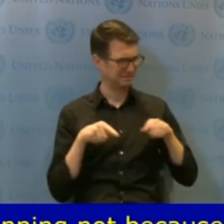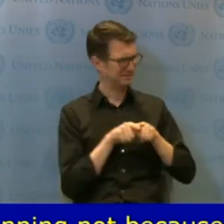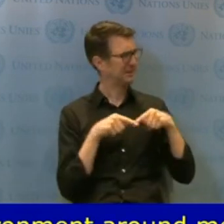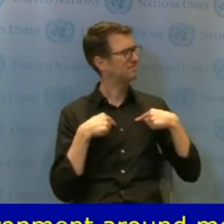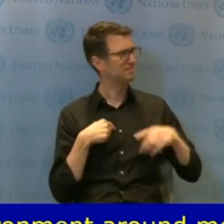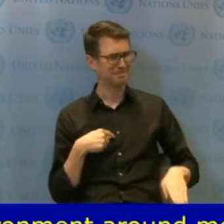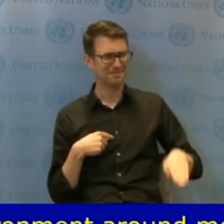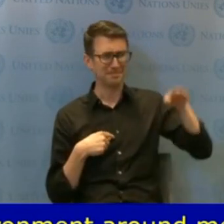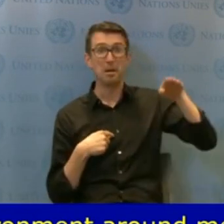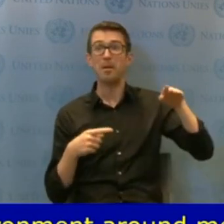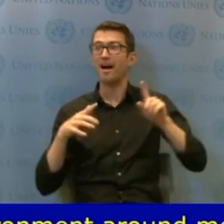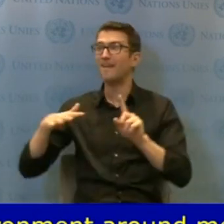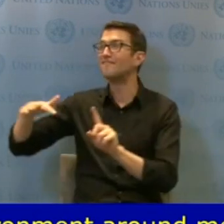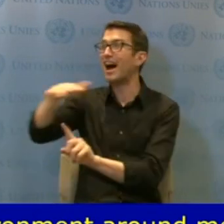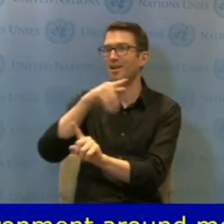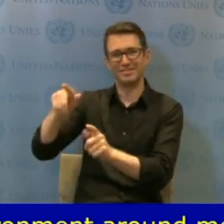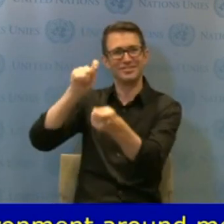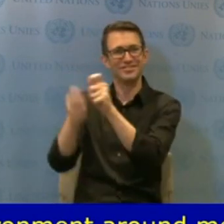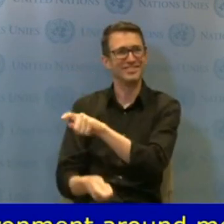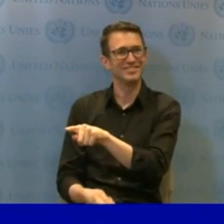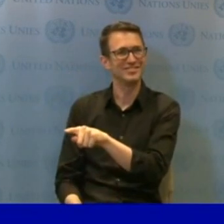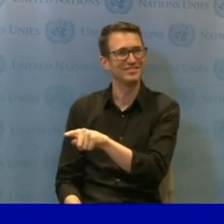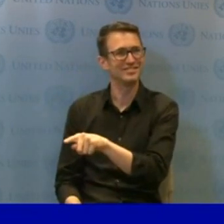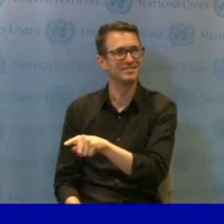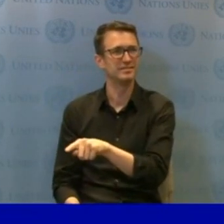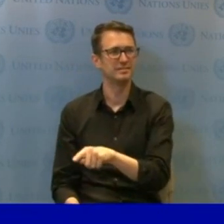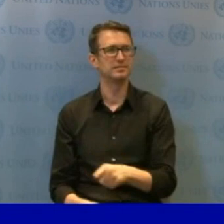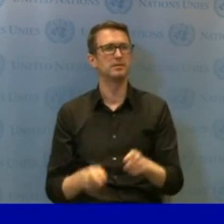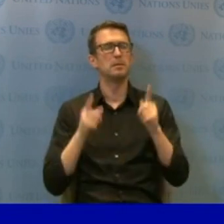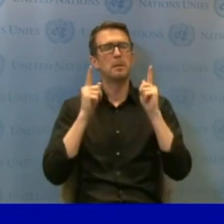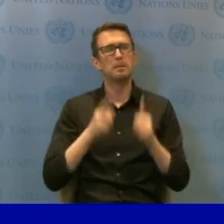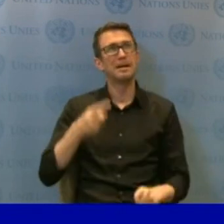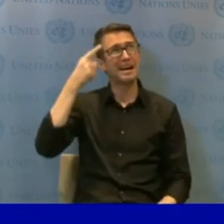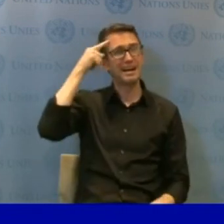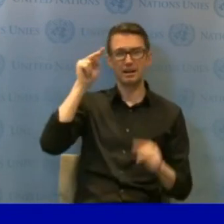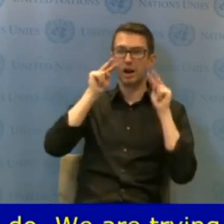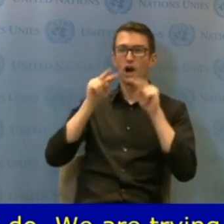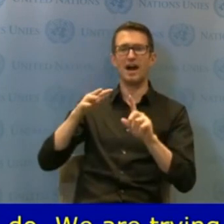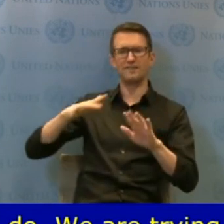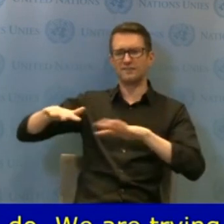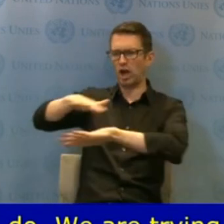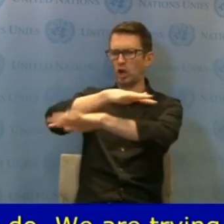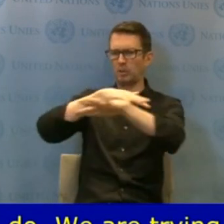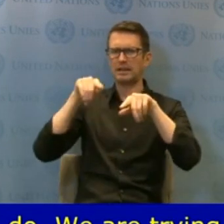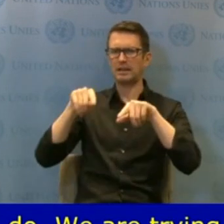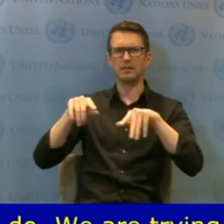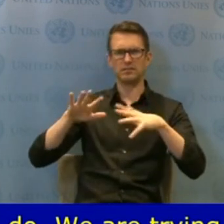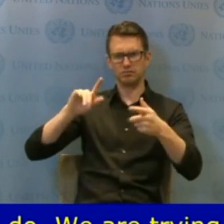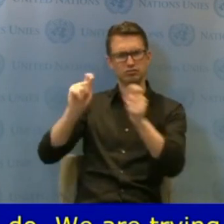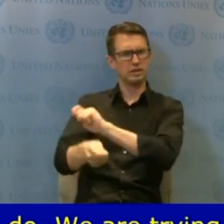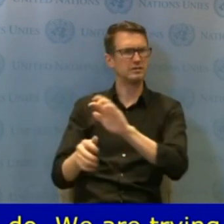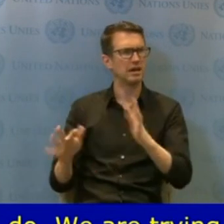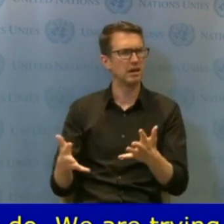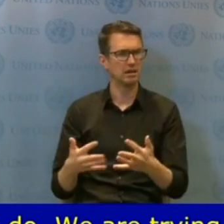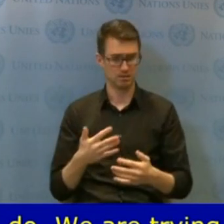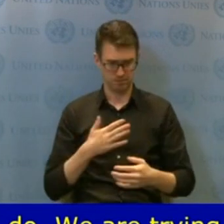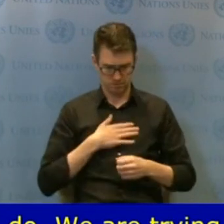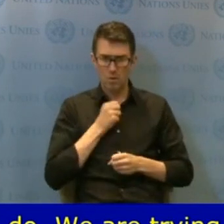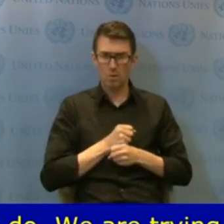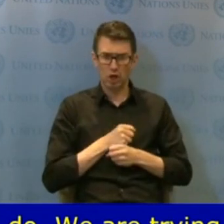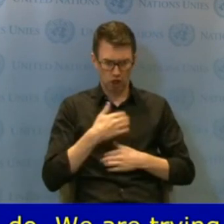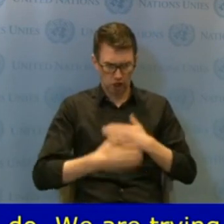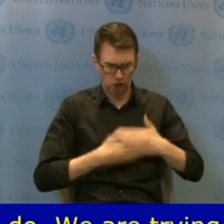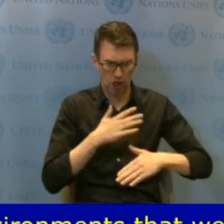building, and how do we actually do that. So my role as the president of GAATES,